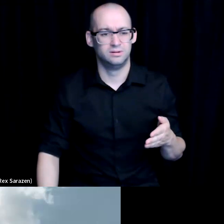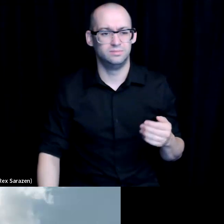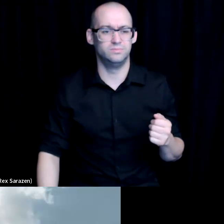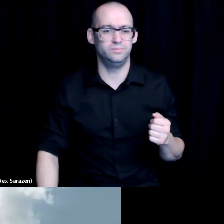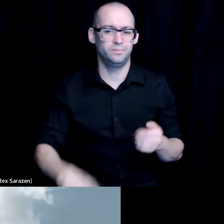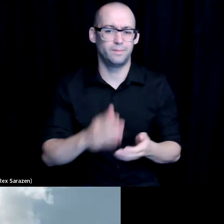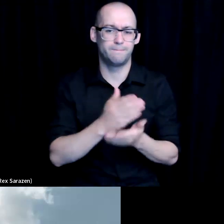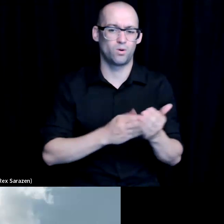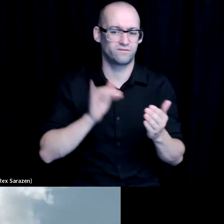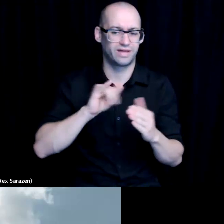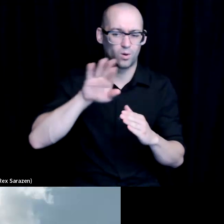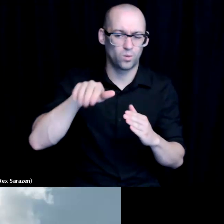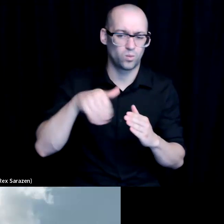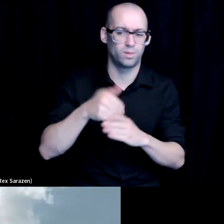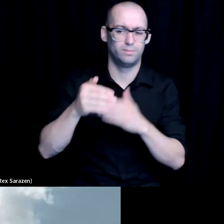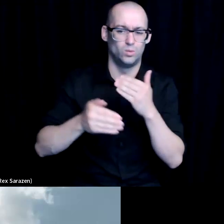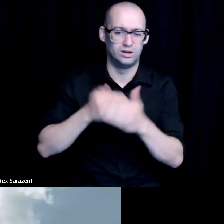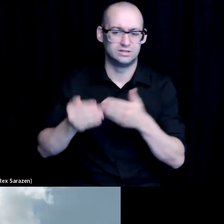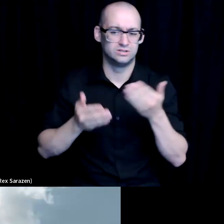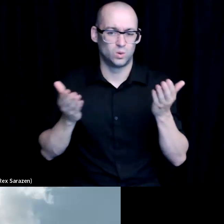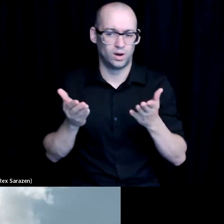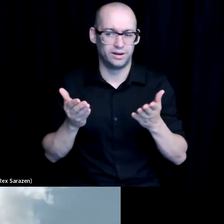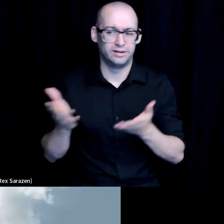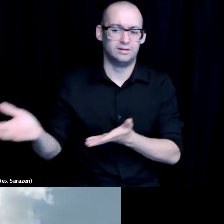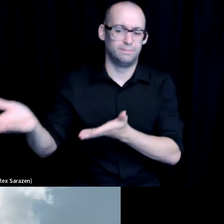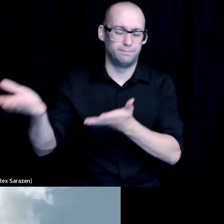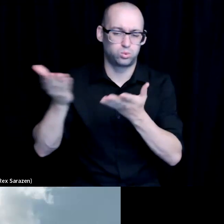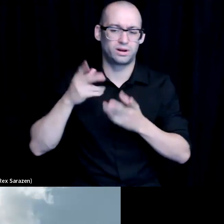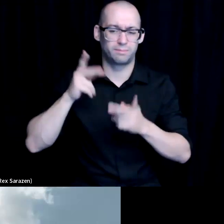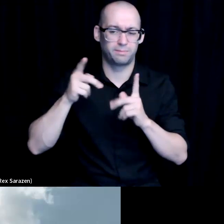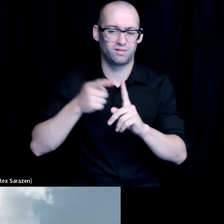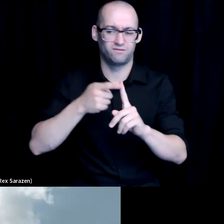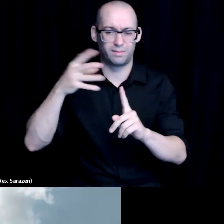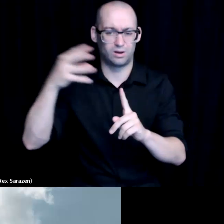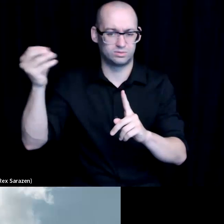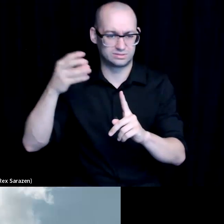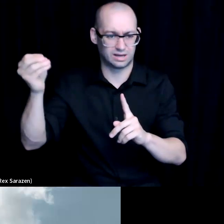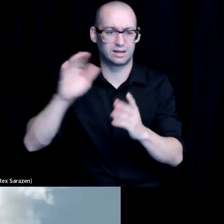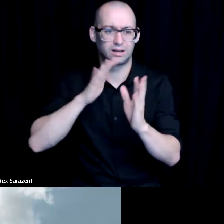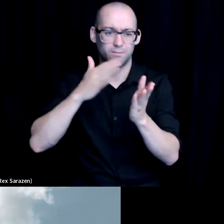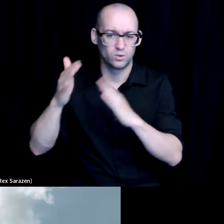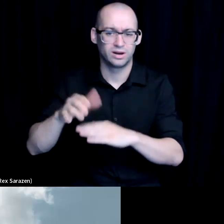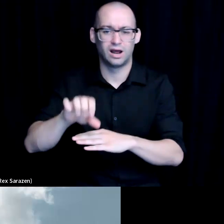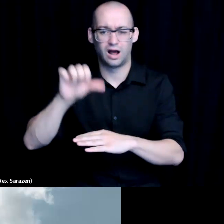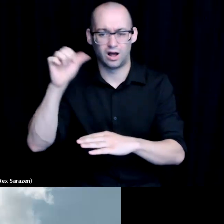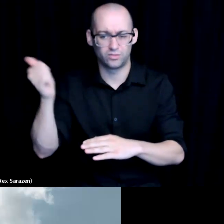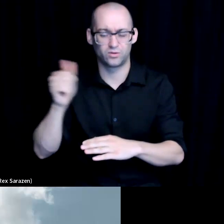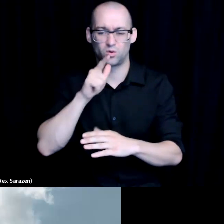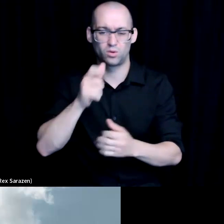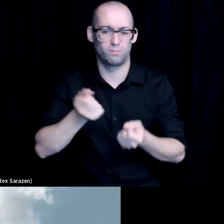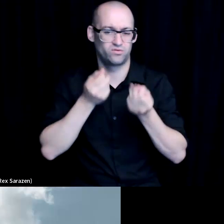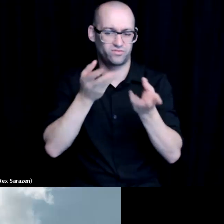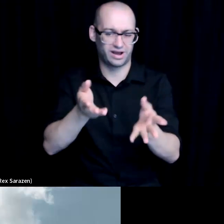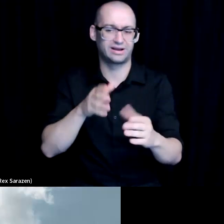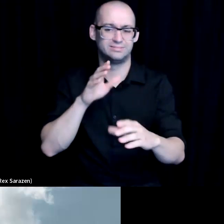this whole process has been to bring together folks within the healthcare community and others that are providing digital access as a